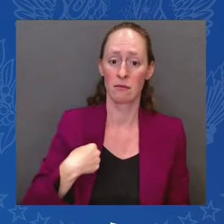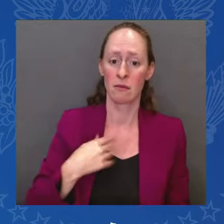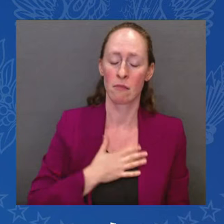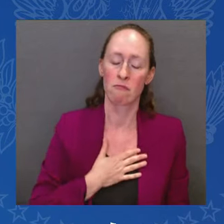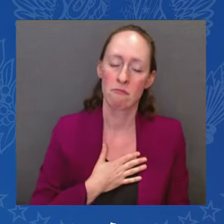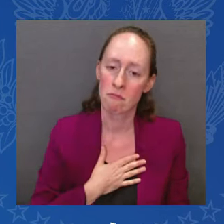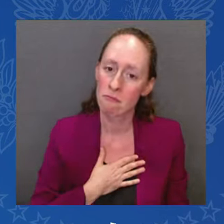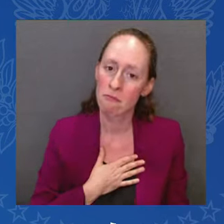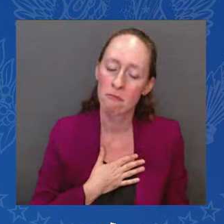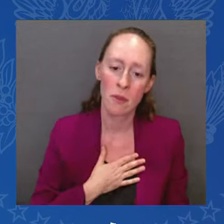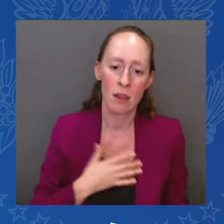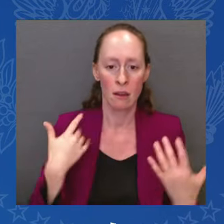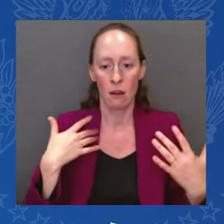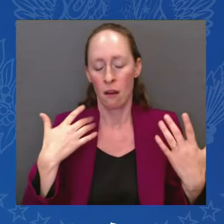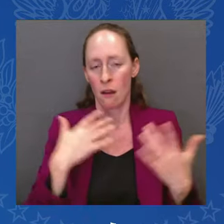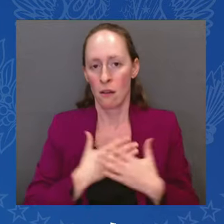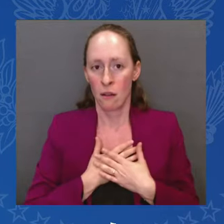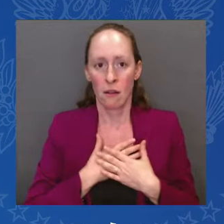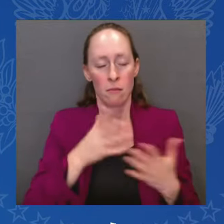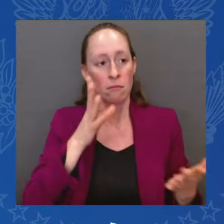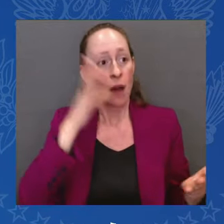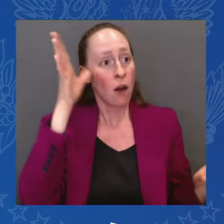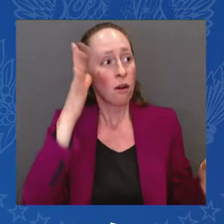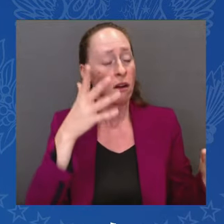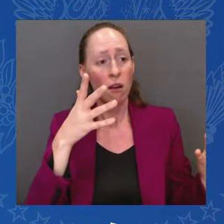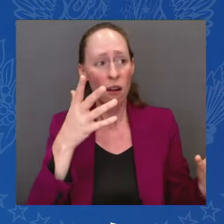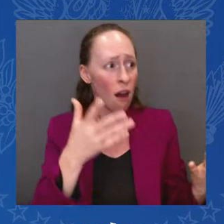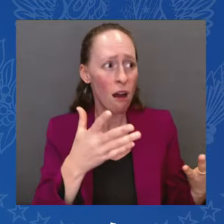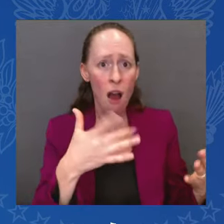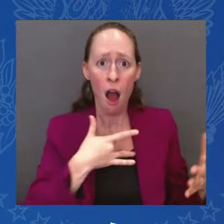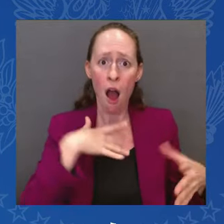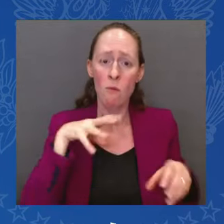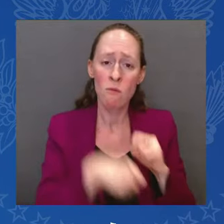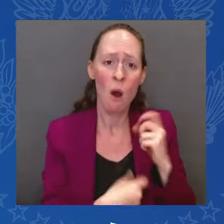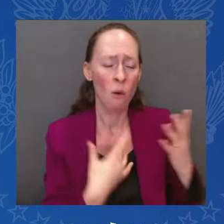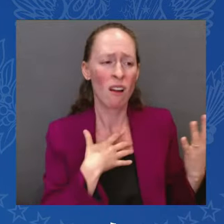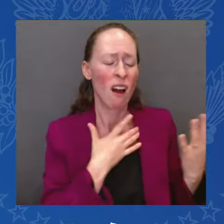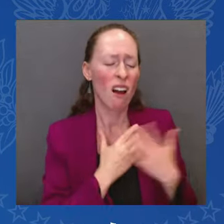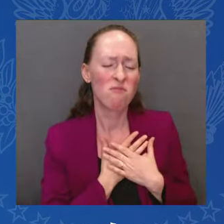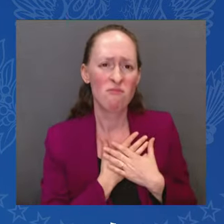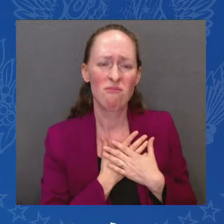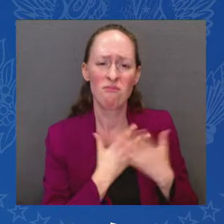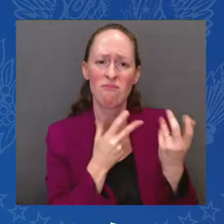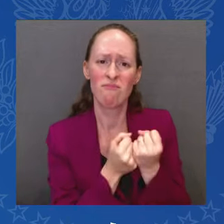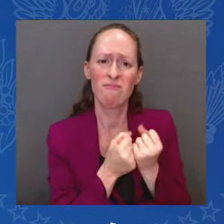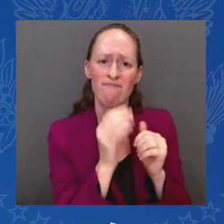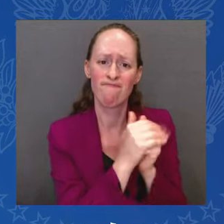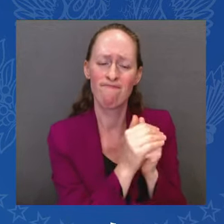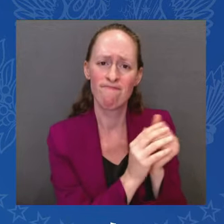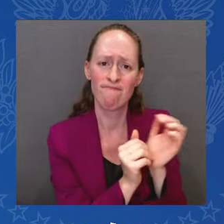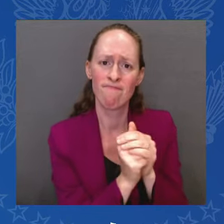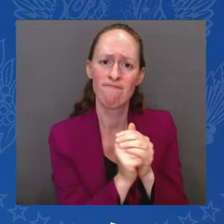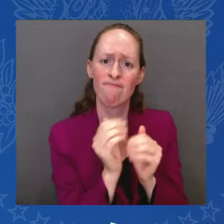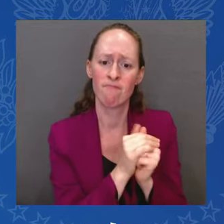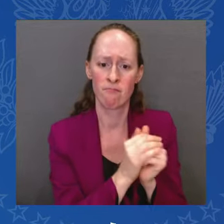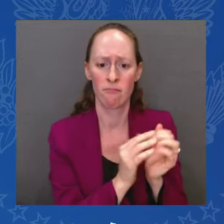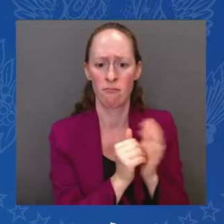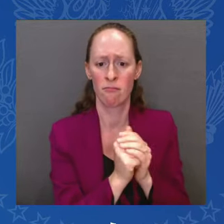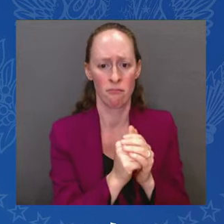a child. I have comforted children who have been traumatized by losing a parent or a